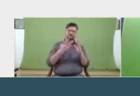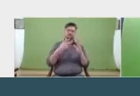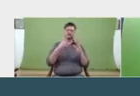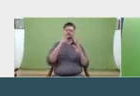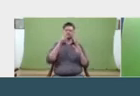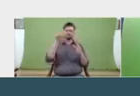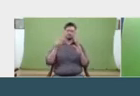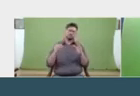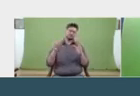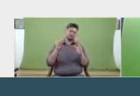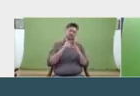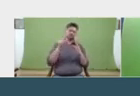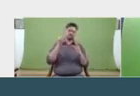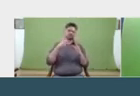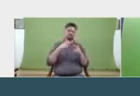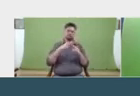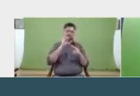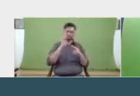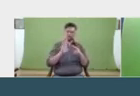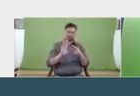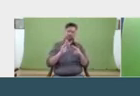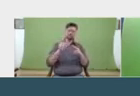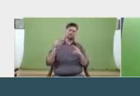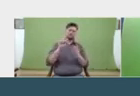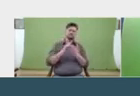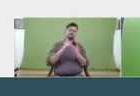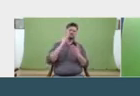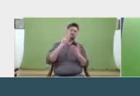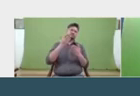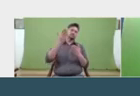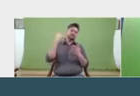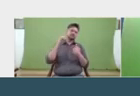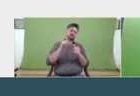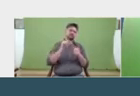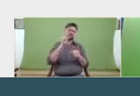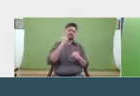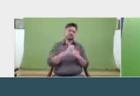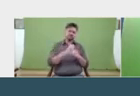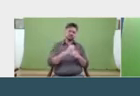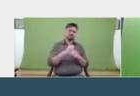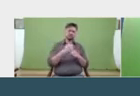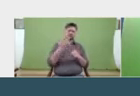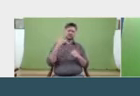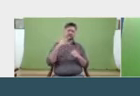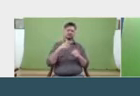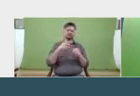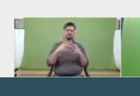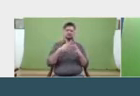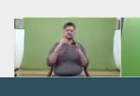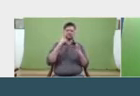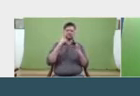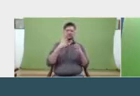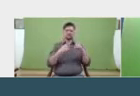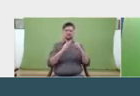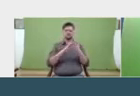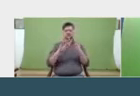it was published in august last year in the very popular web portal journal wire the the wire